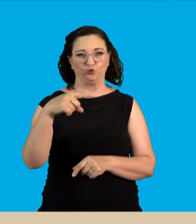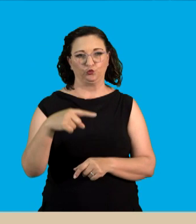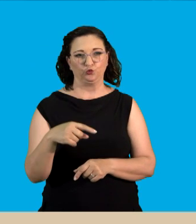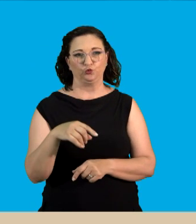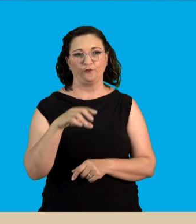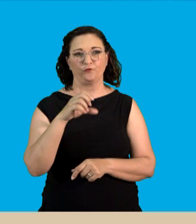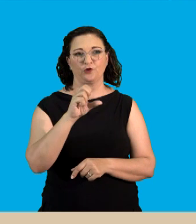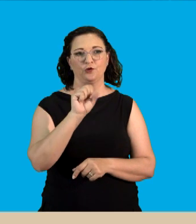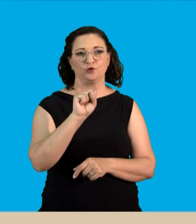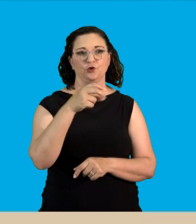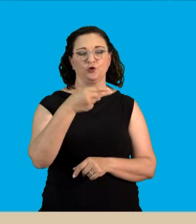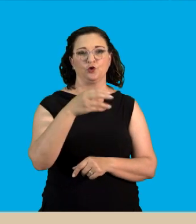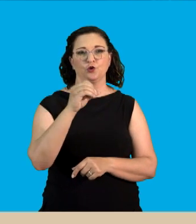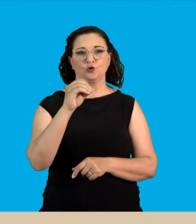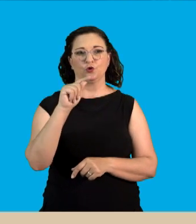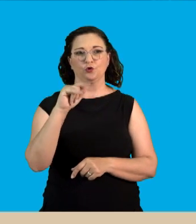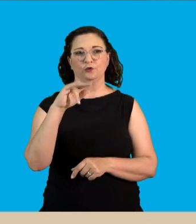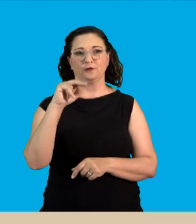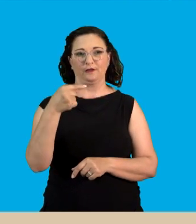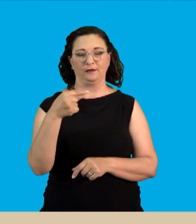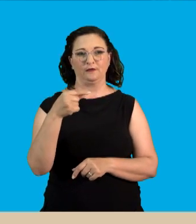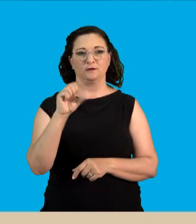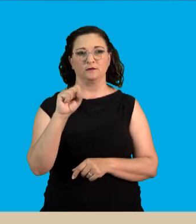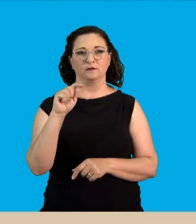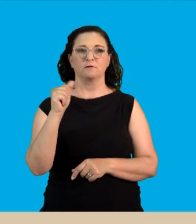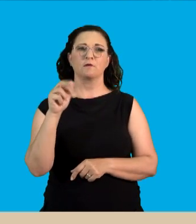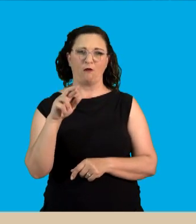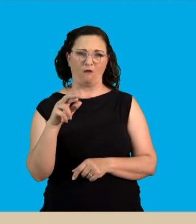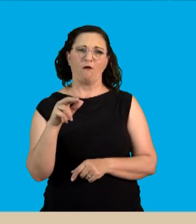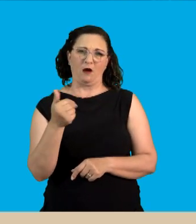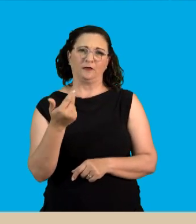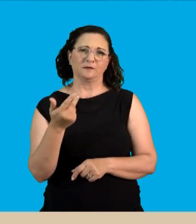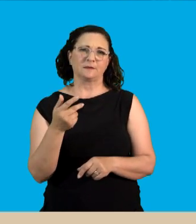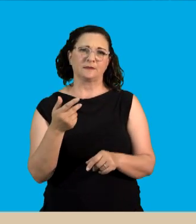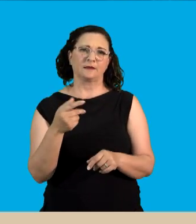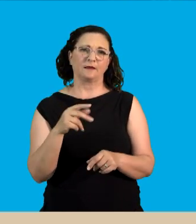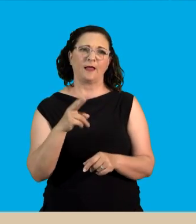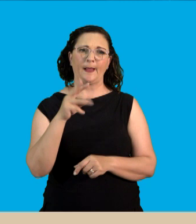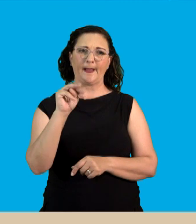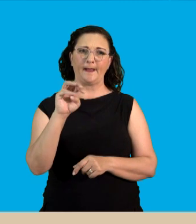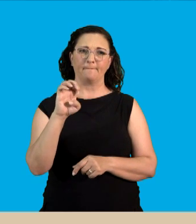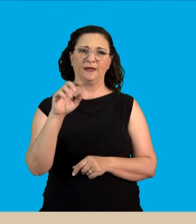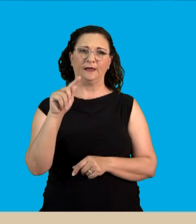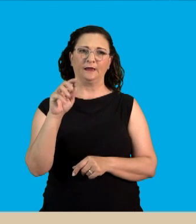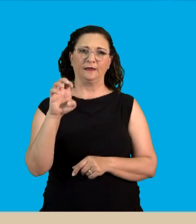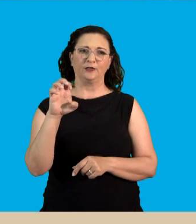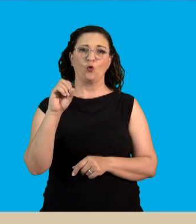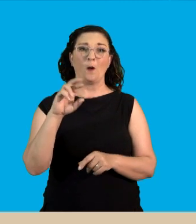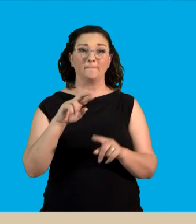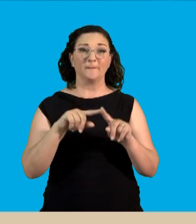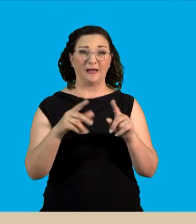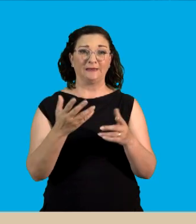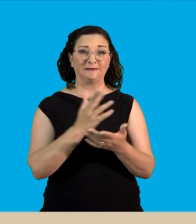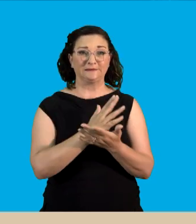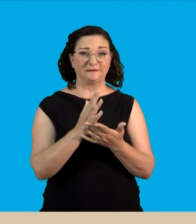All right. That shooting star is referred to as the meteor. Sometimes the meteors, they can crash into